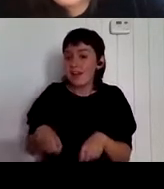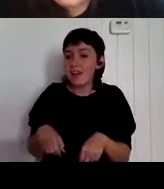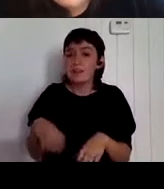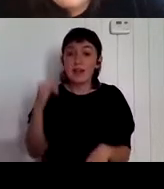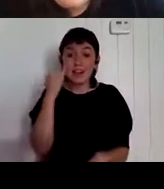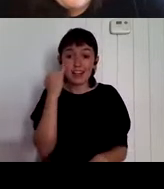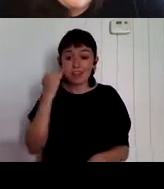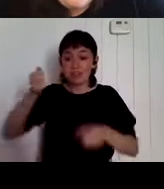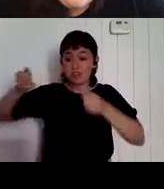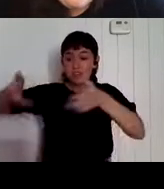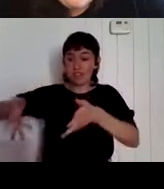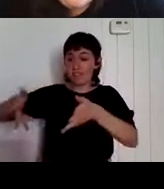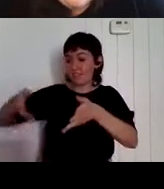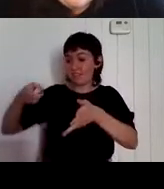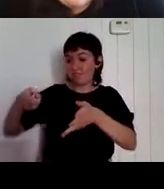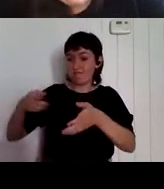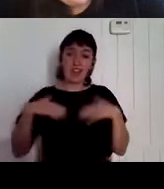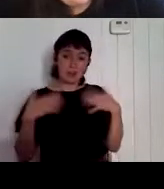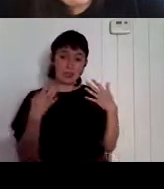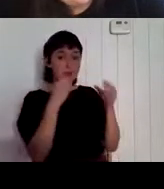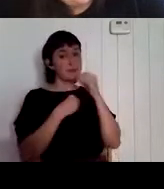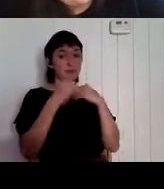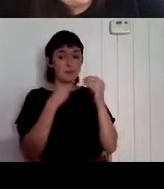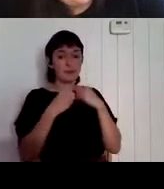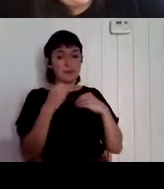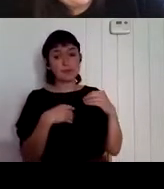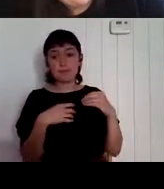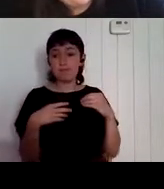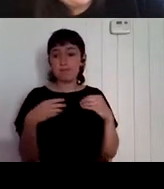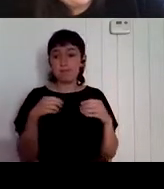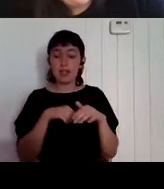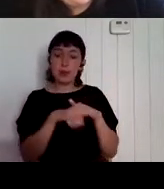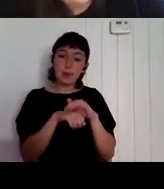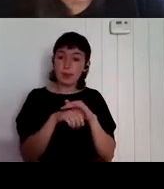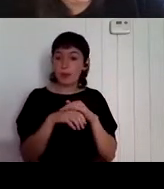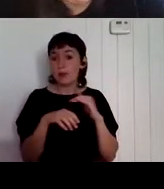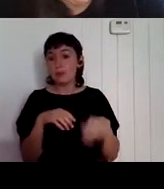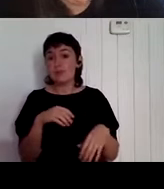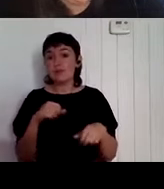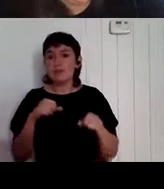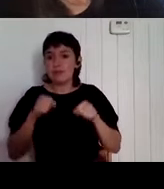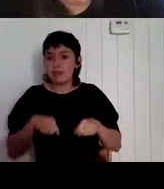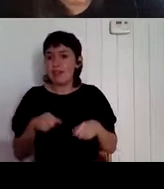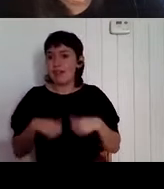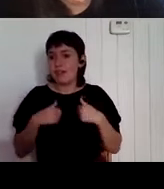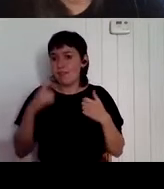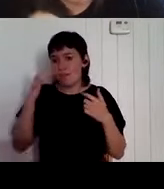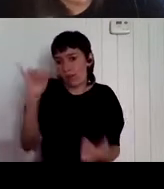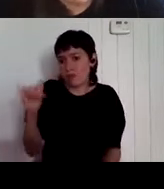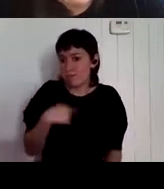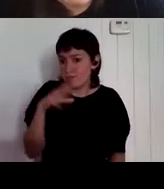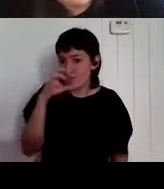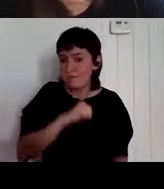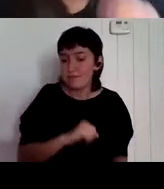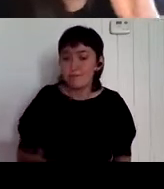eat and spawn could live forever, I'm guessing. Yes. I think the, the so-called